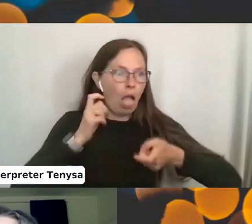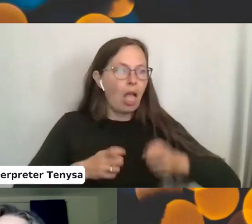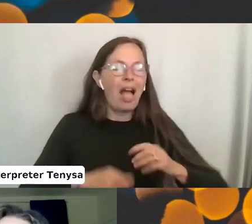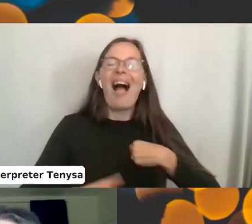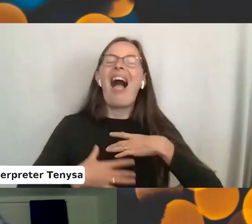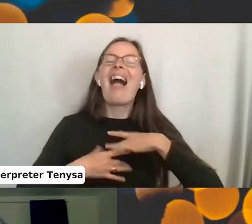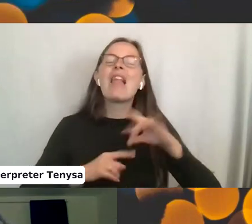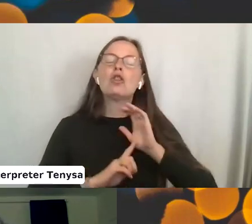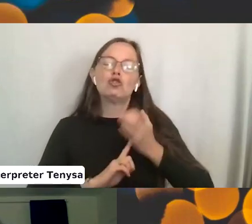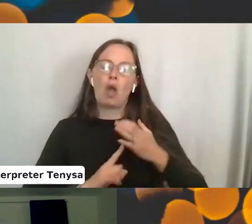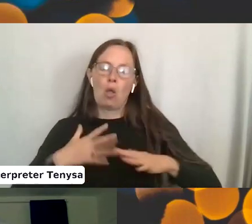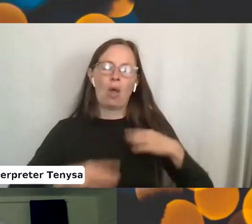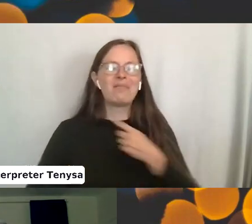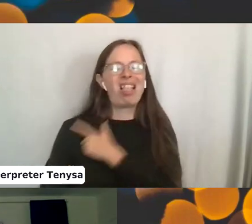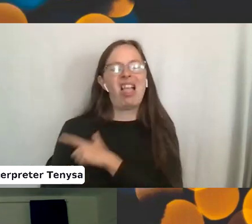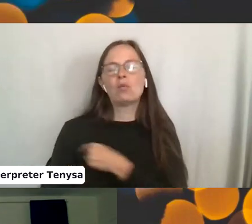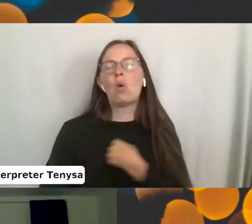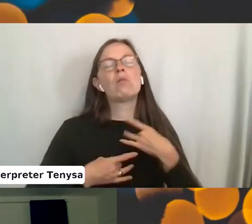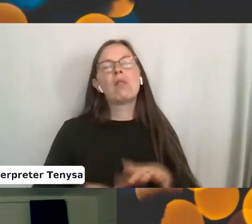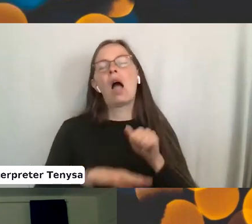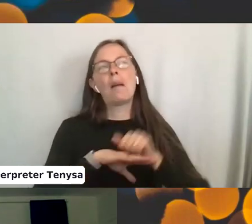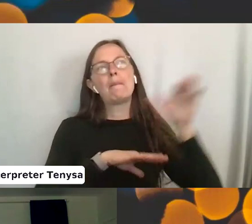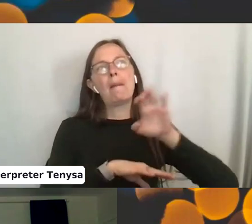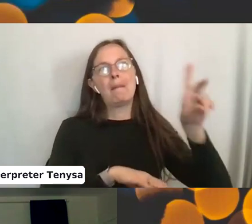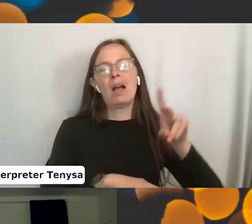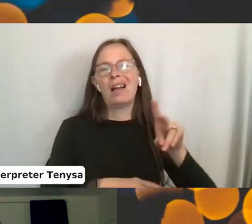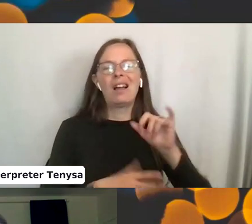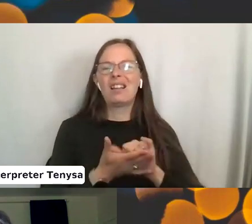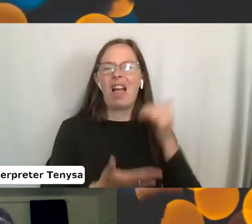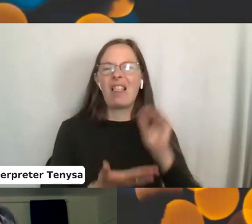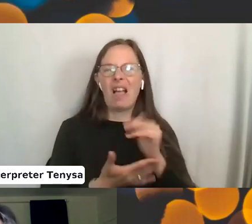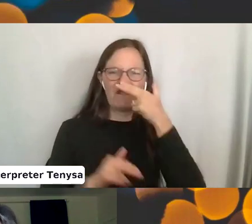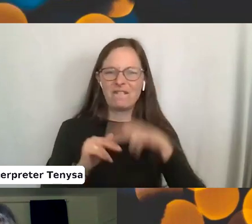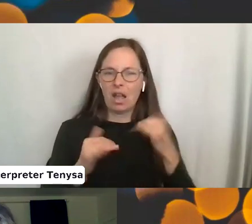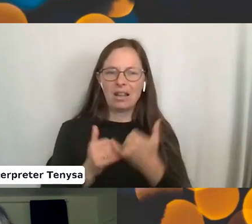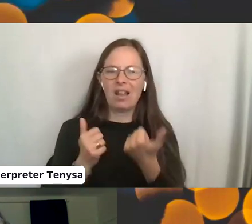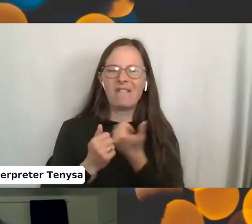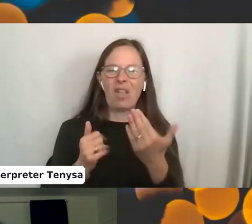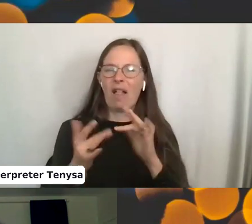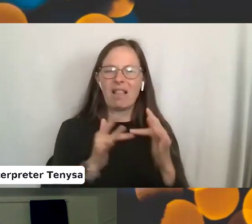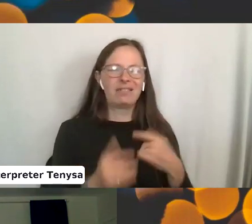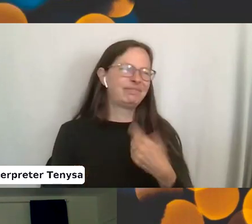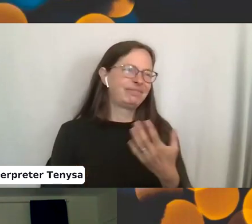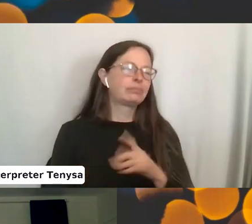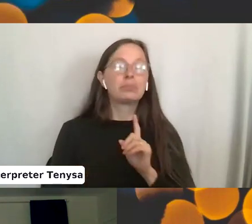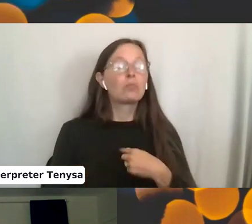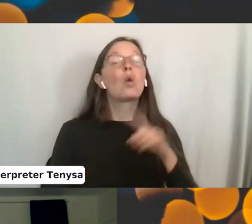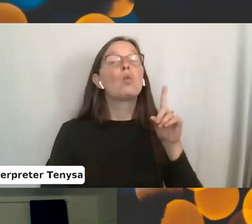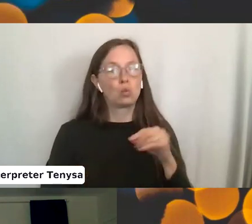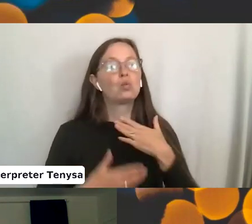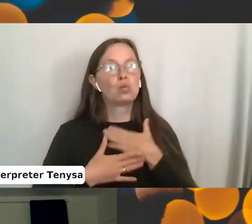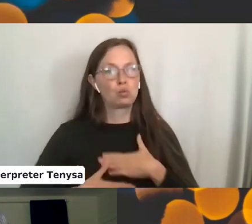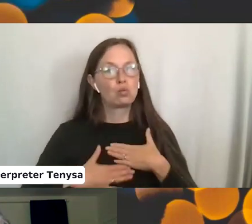don't like mailing things back. So it becomes less fun now that everything's online, but I do enjoy